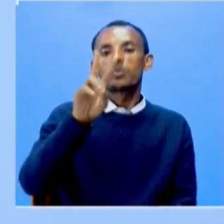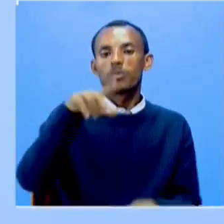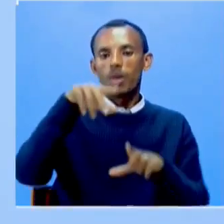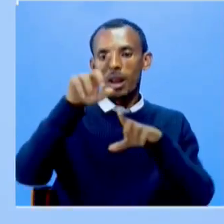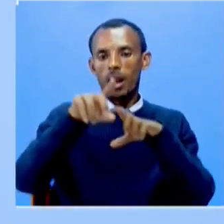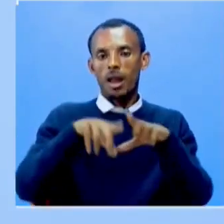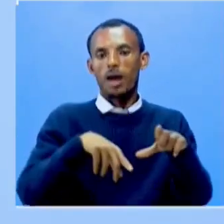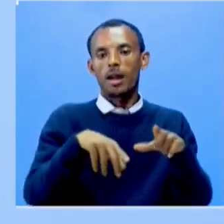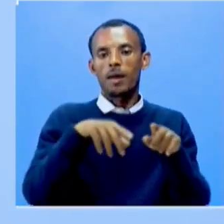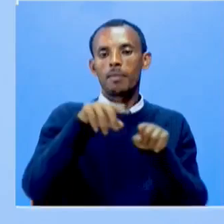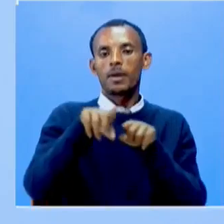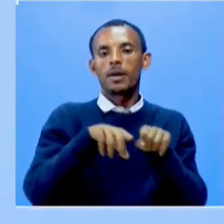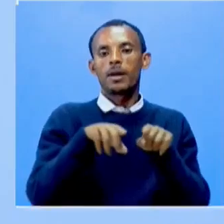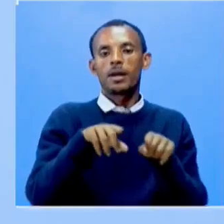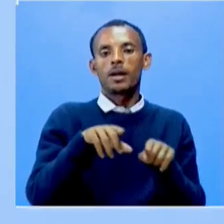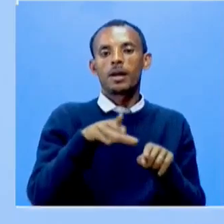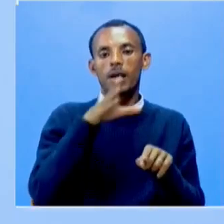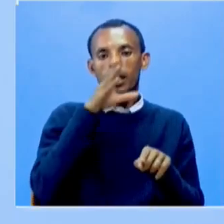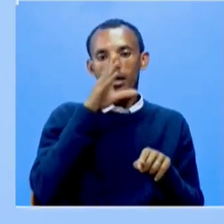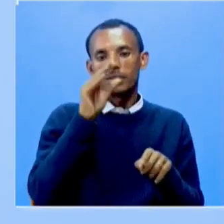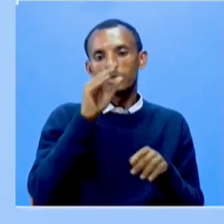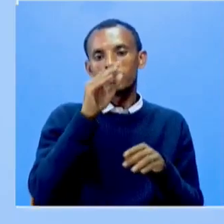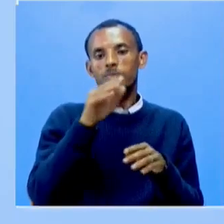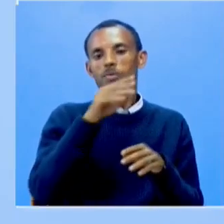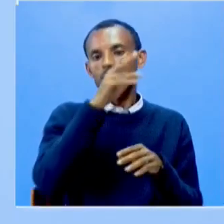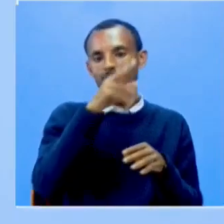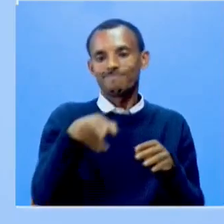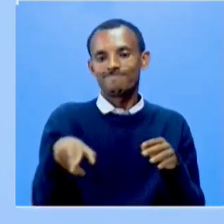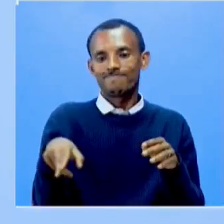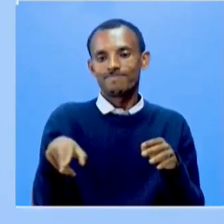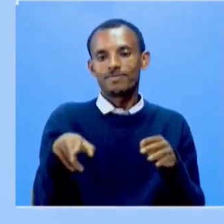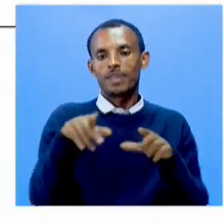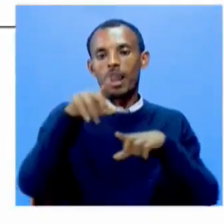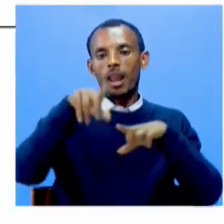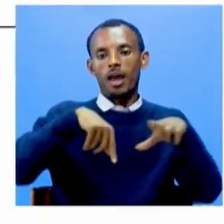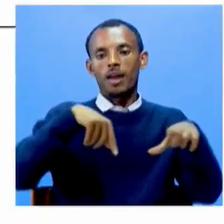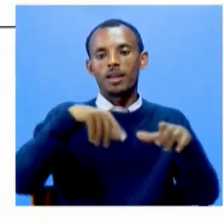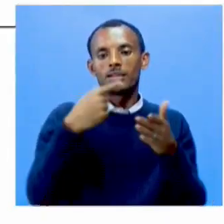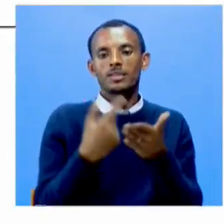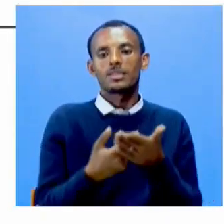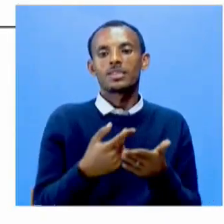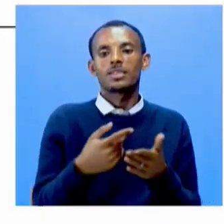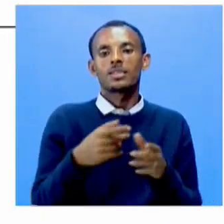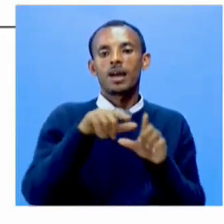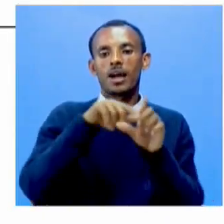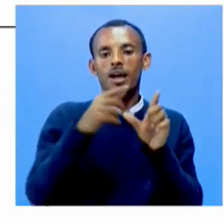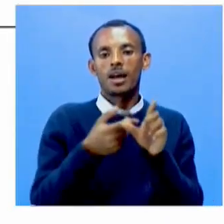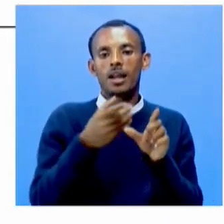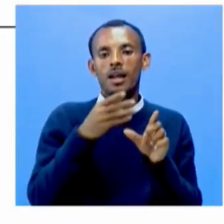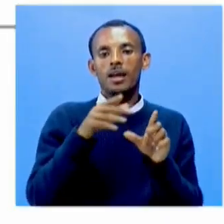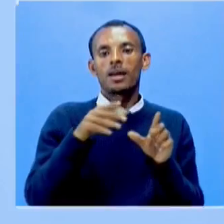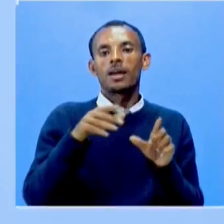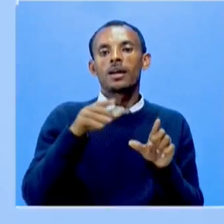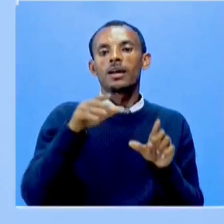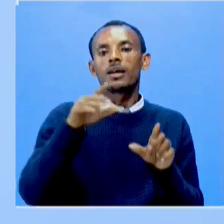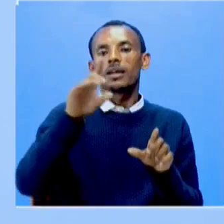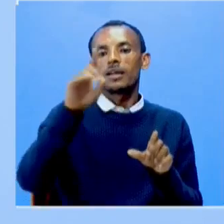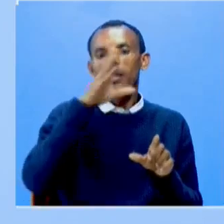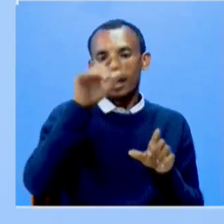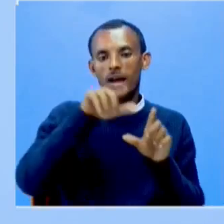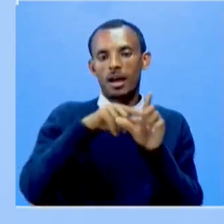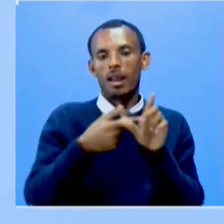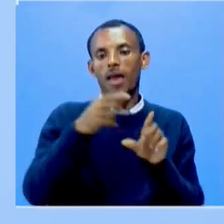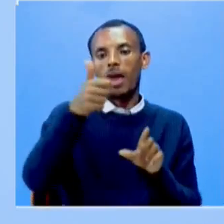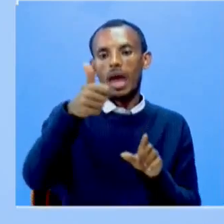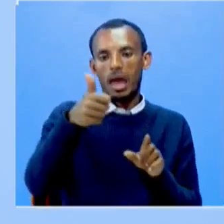are parallel and assuming this as a transversal, this angle and this angle are alternate interior angles, so